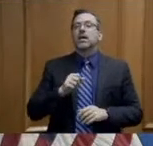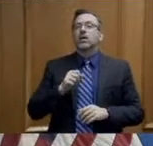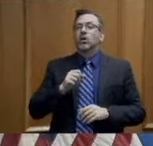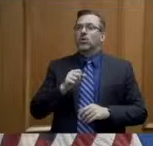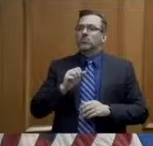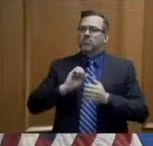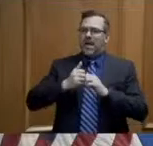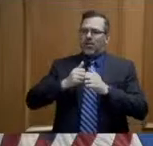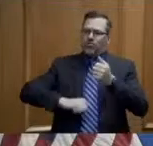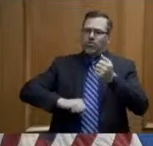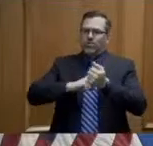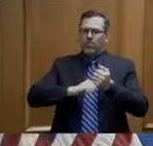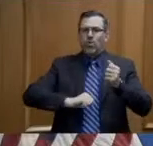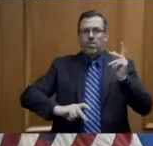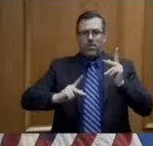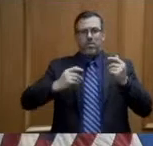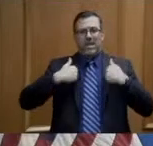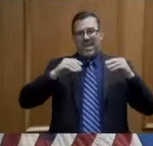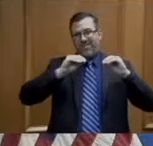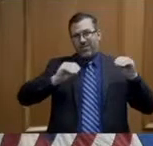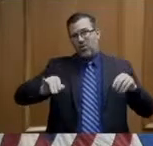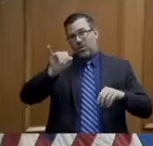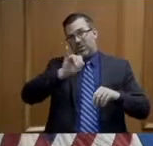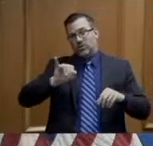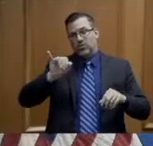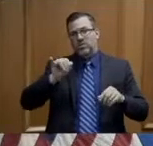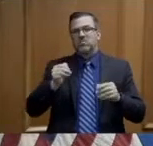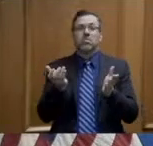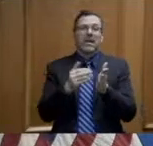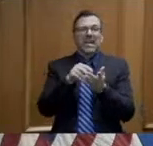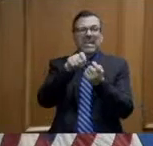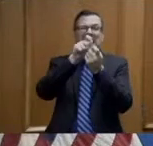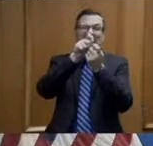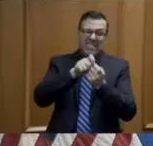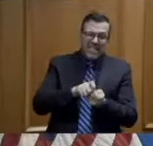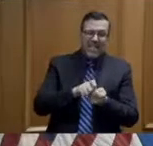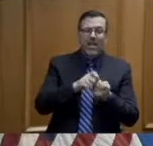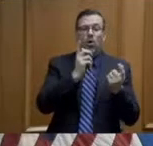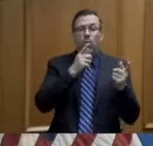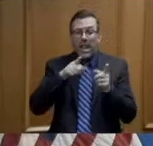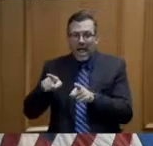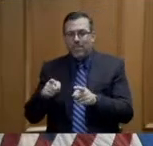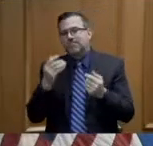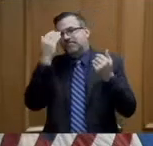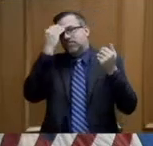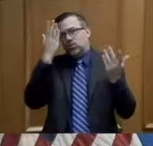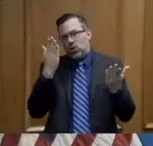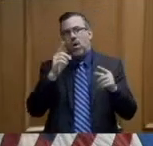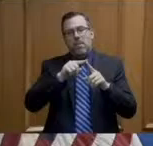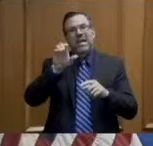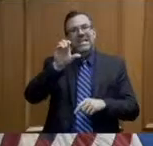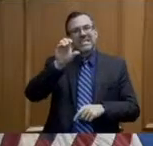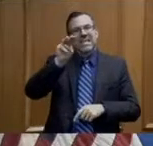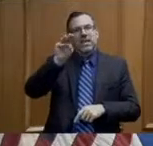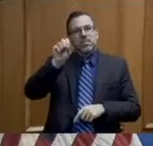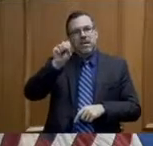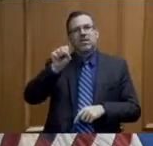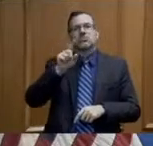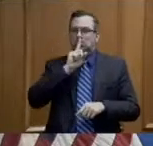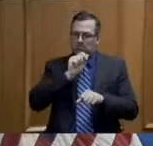uninsured. Again, the particulars of that were not laid out in that phone call today, but I received assurance from CMS that we